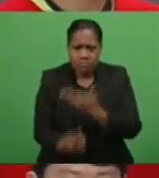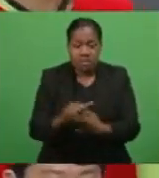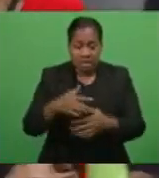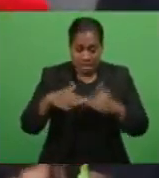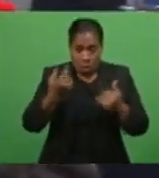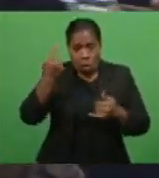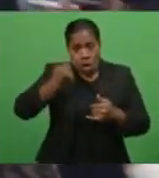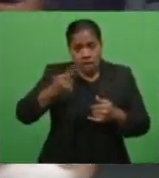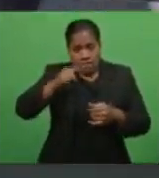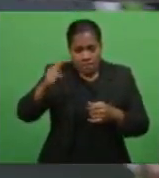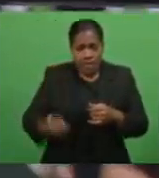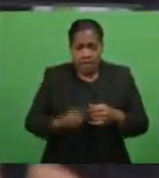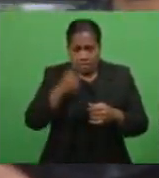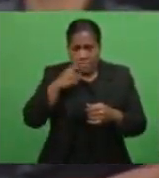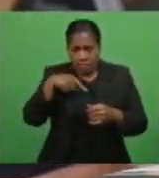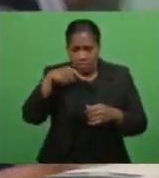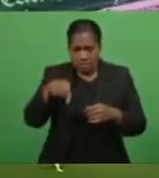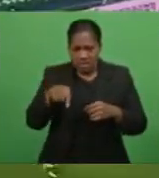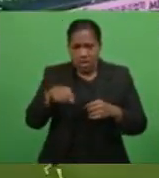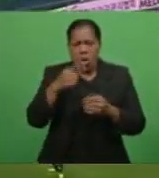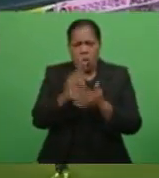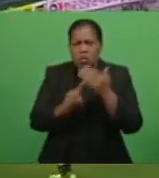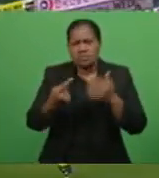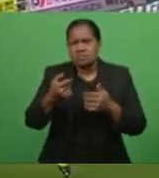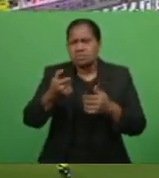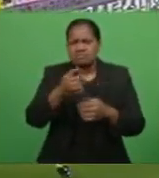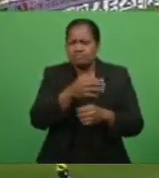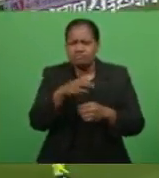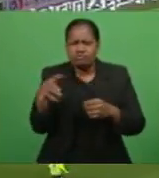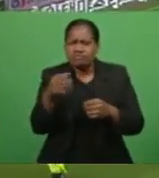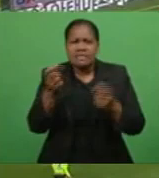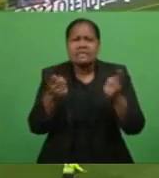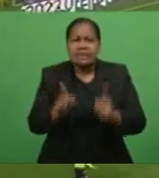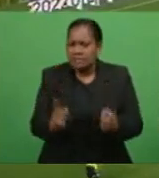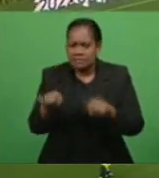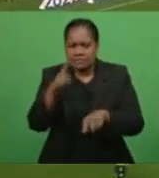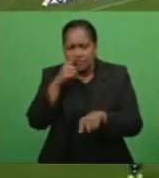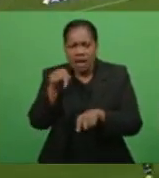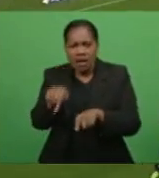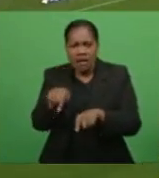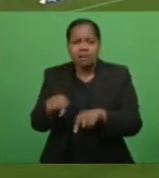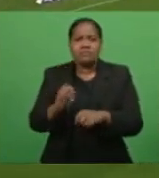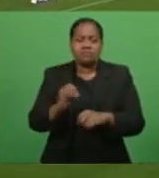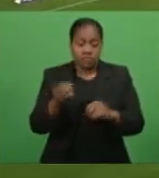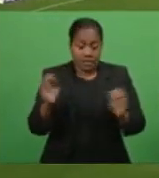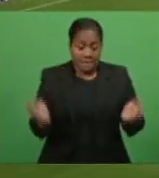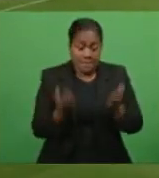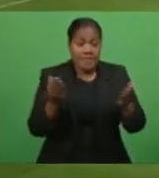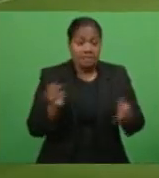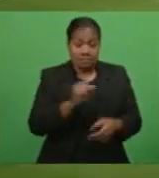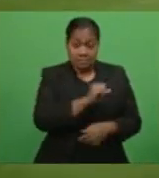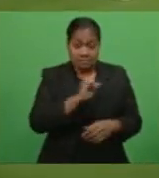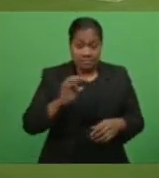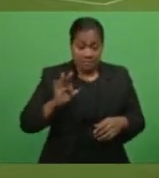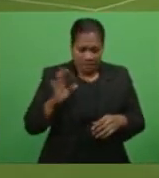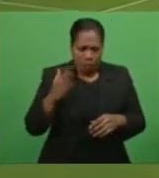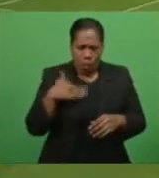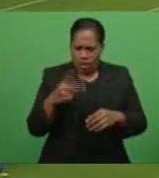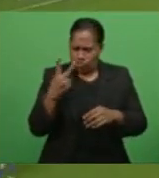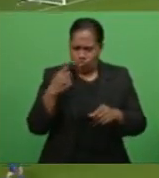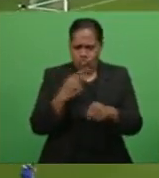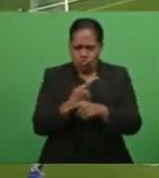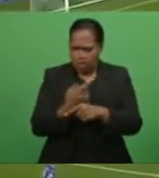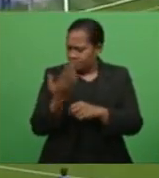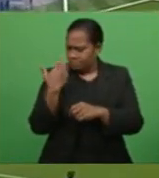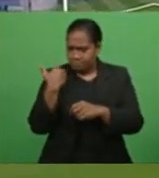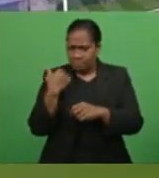only 256 deaths. The league paying for tests on all players and staff a fortnight ago. All came back